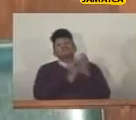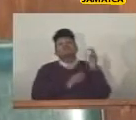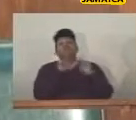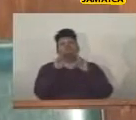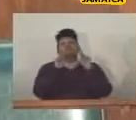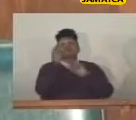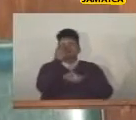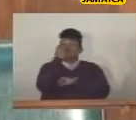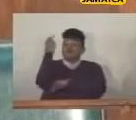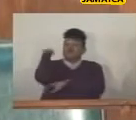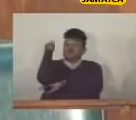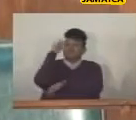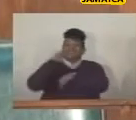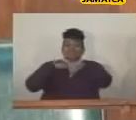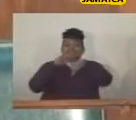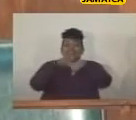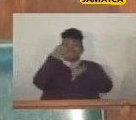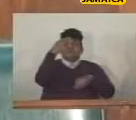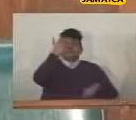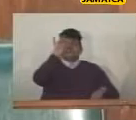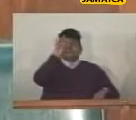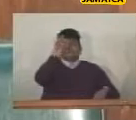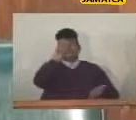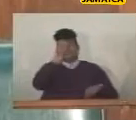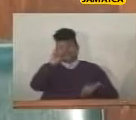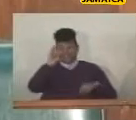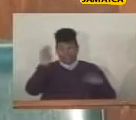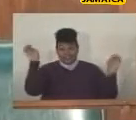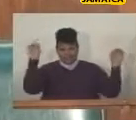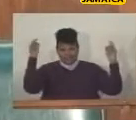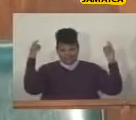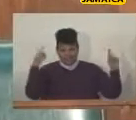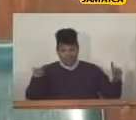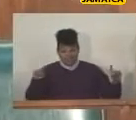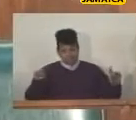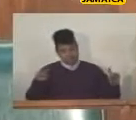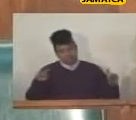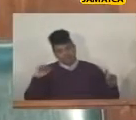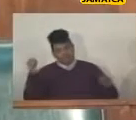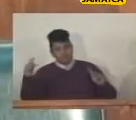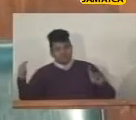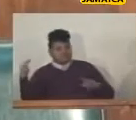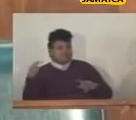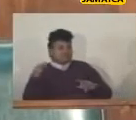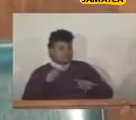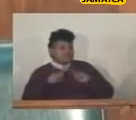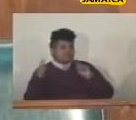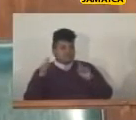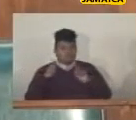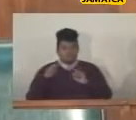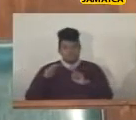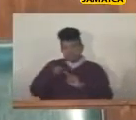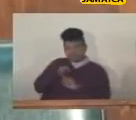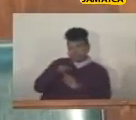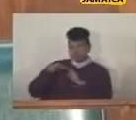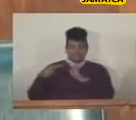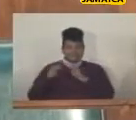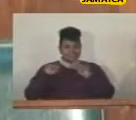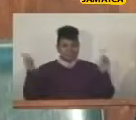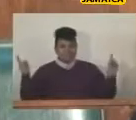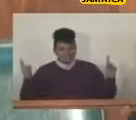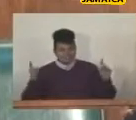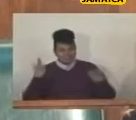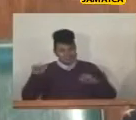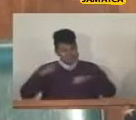1976 state of emergency in one light, others in another. But at the time, it was